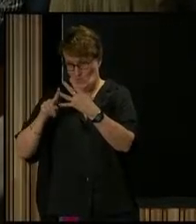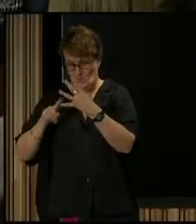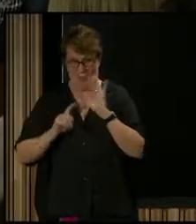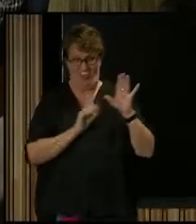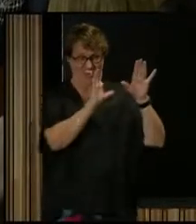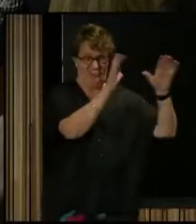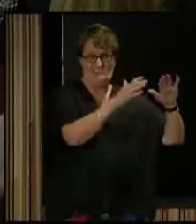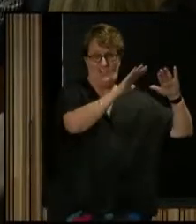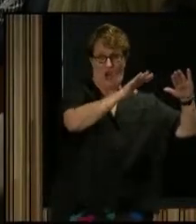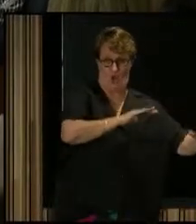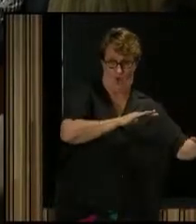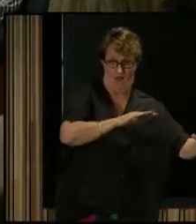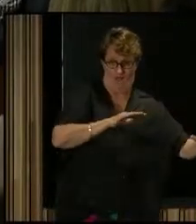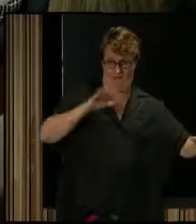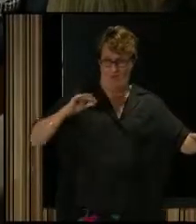Ooh, ooh, ooh. Good luck.